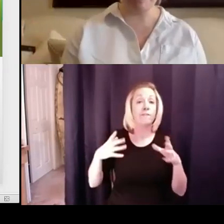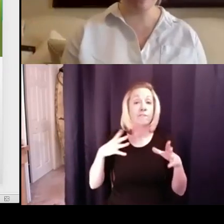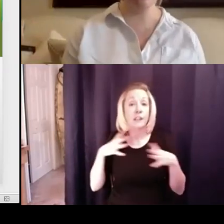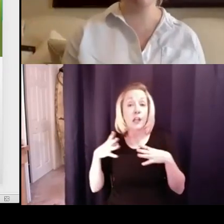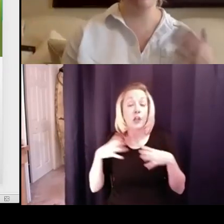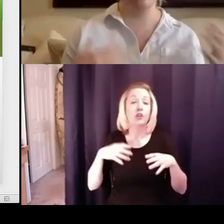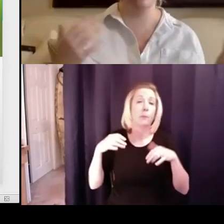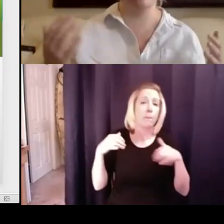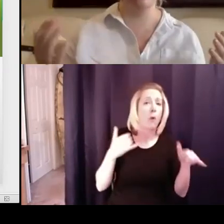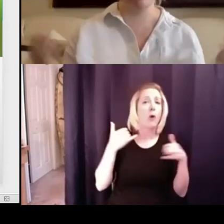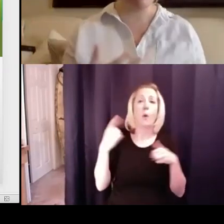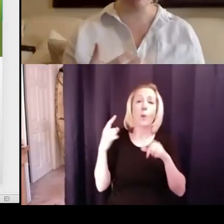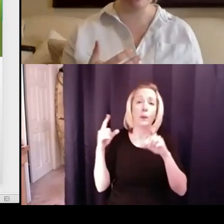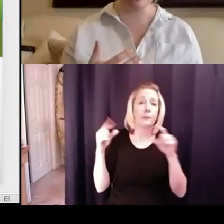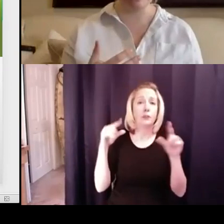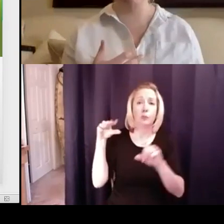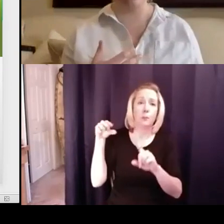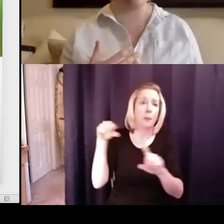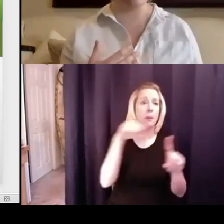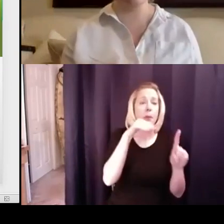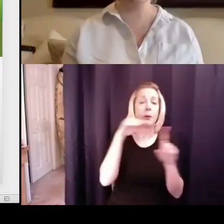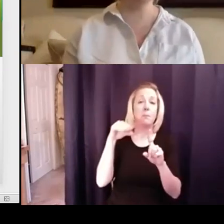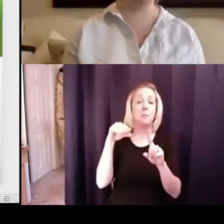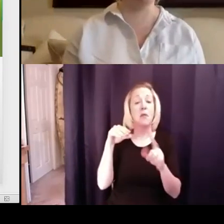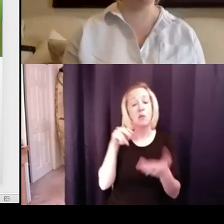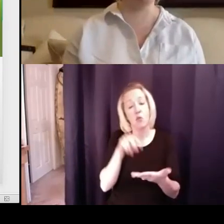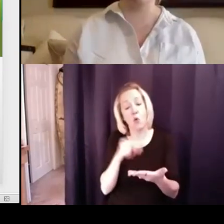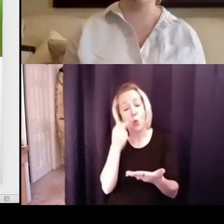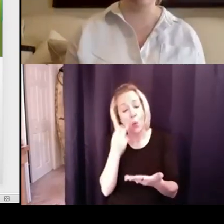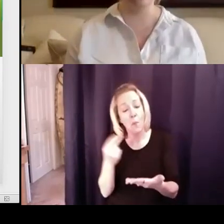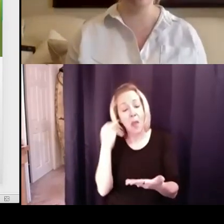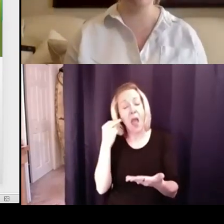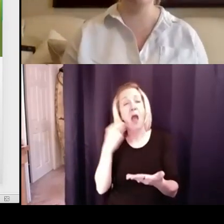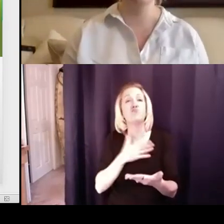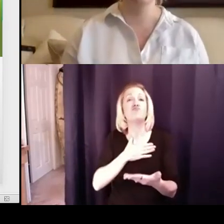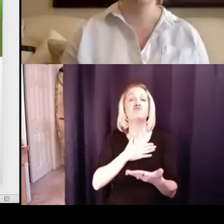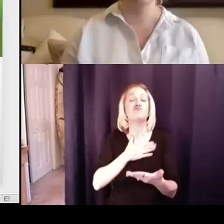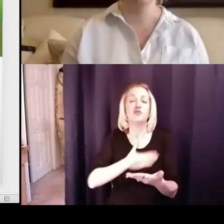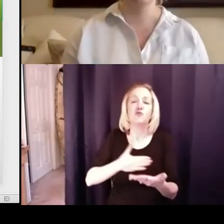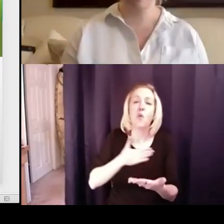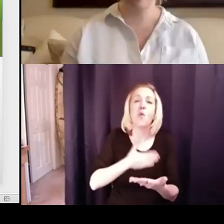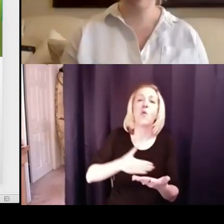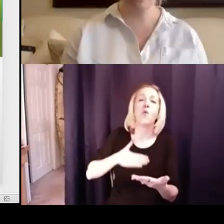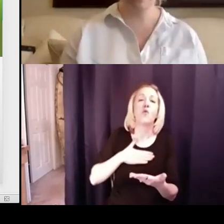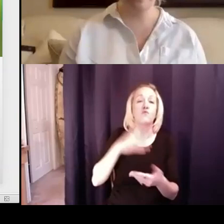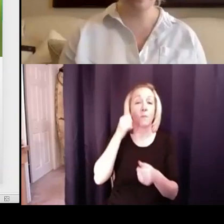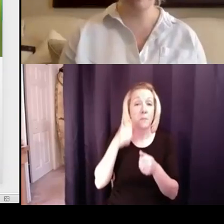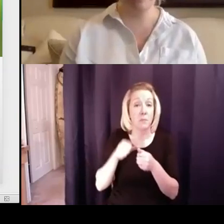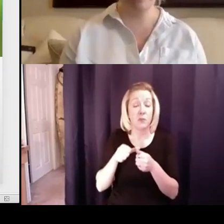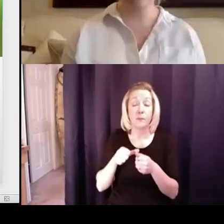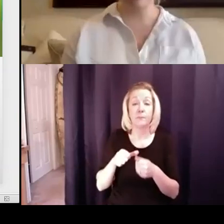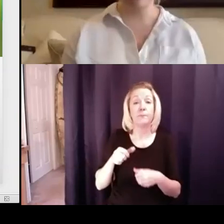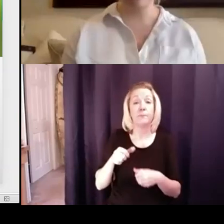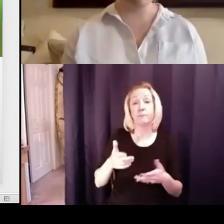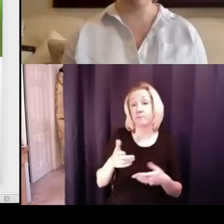through my pictures, right, and remember things that I did, things that I really enjoyed. For some of our children with vision